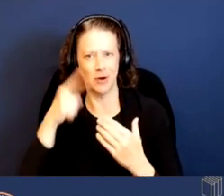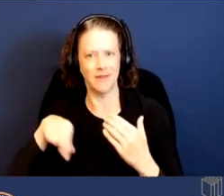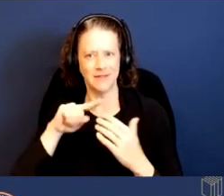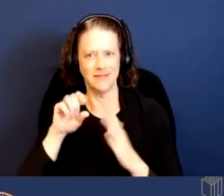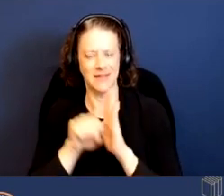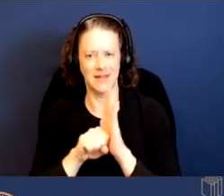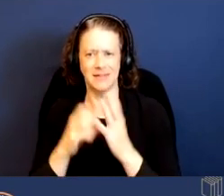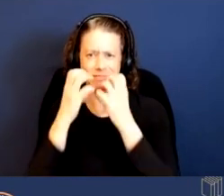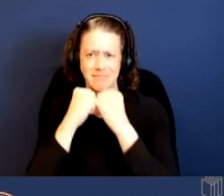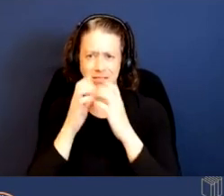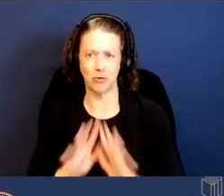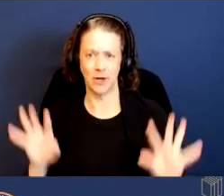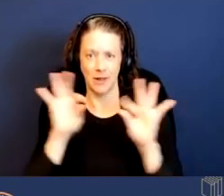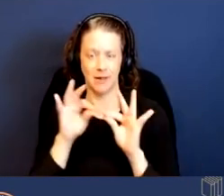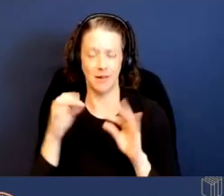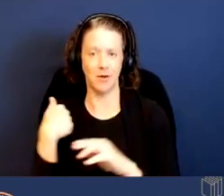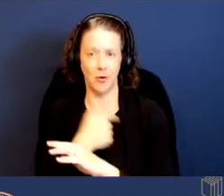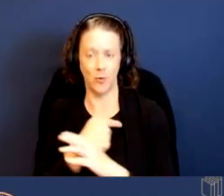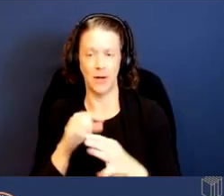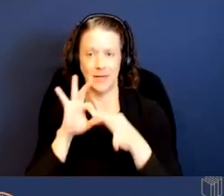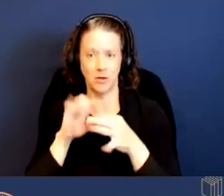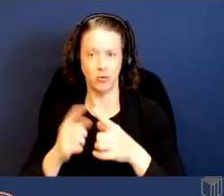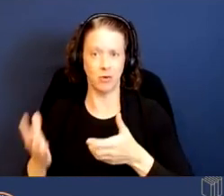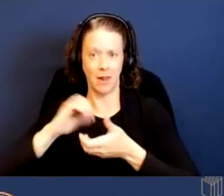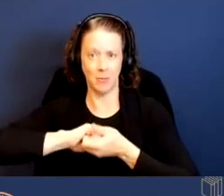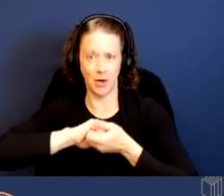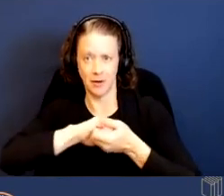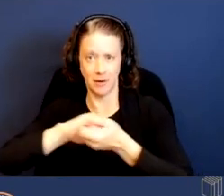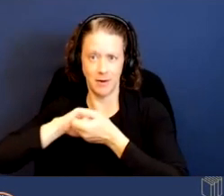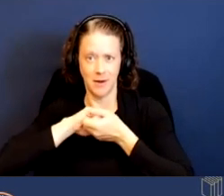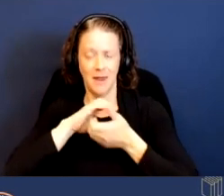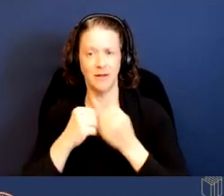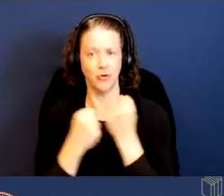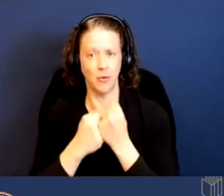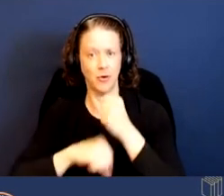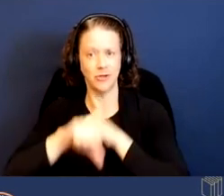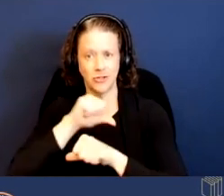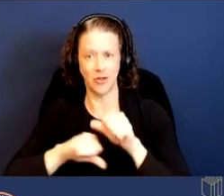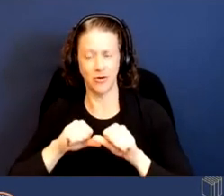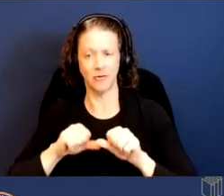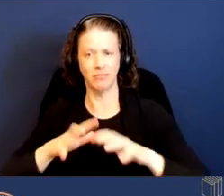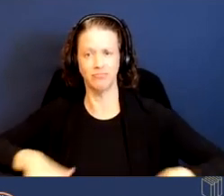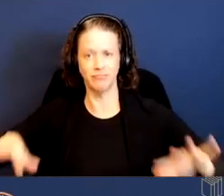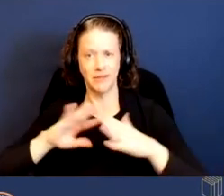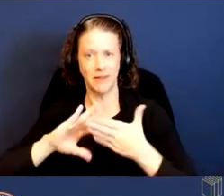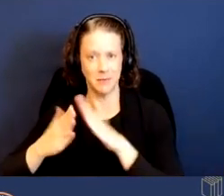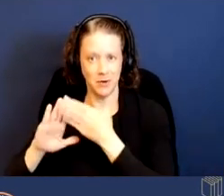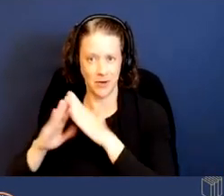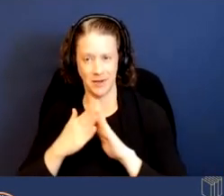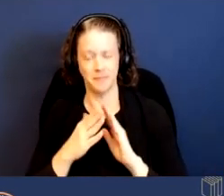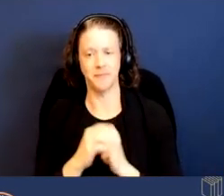we continue to collaborate and support one another as a community. As we